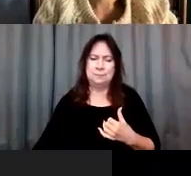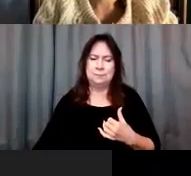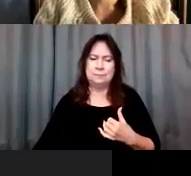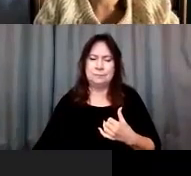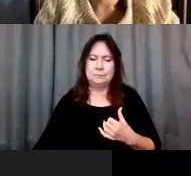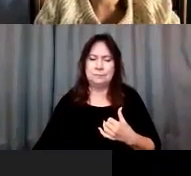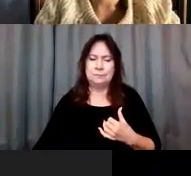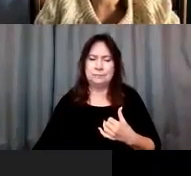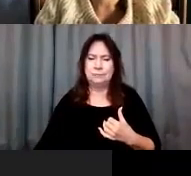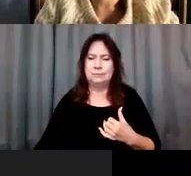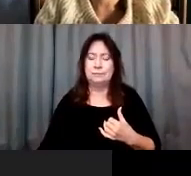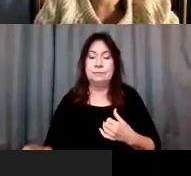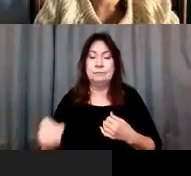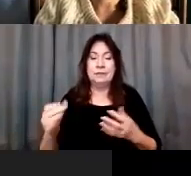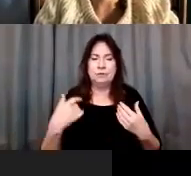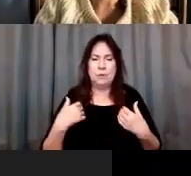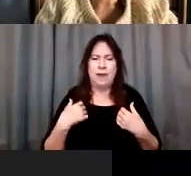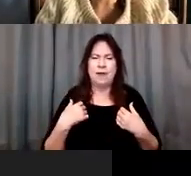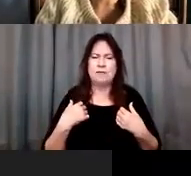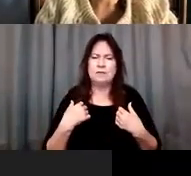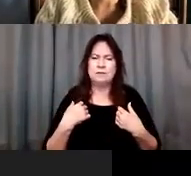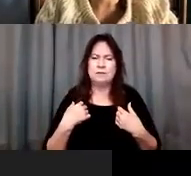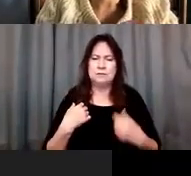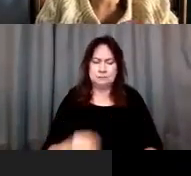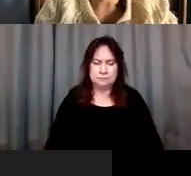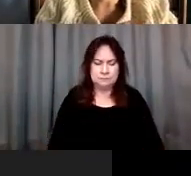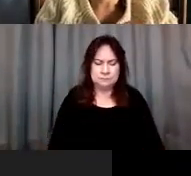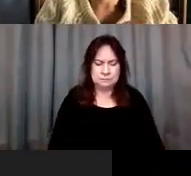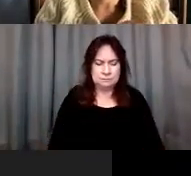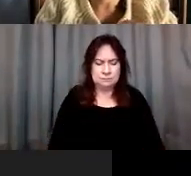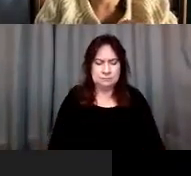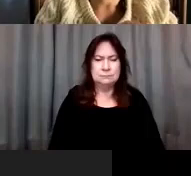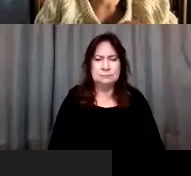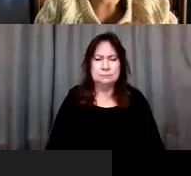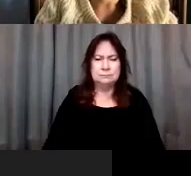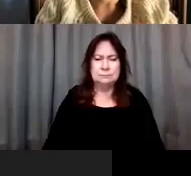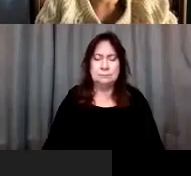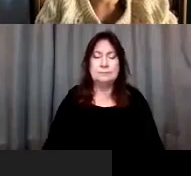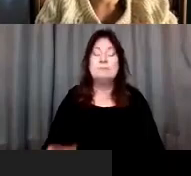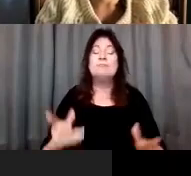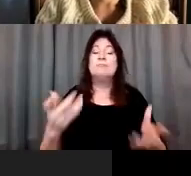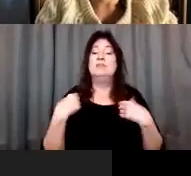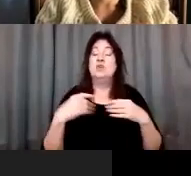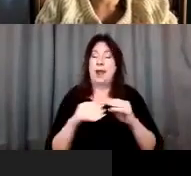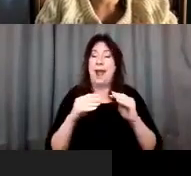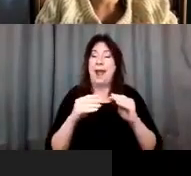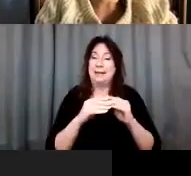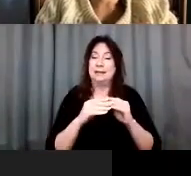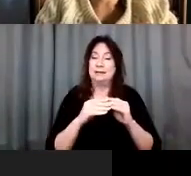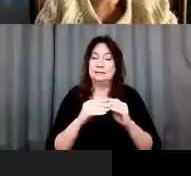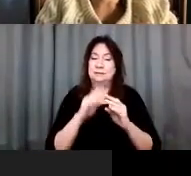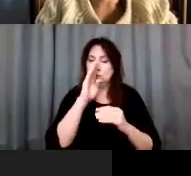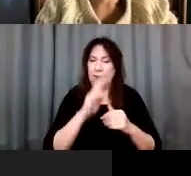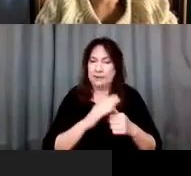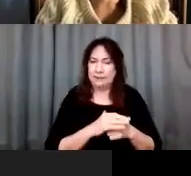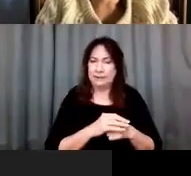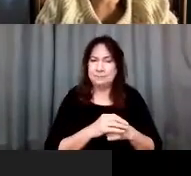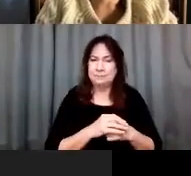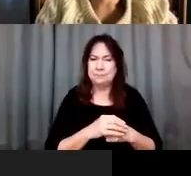If you have a multimedia piece, ideally you're adding open audio description directly into the clip. There's a lot